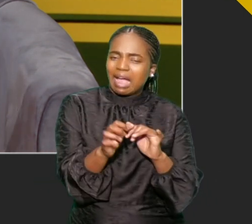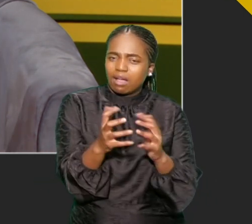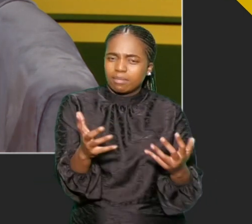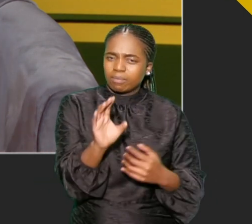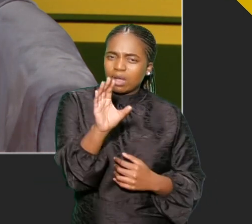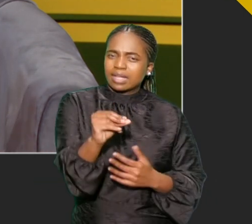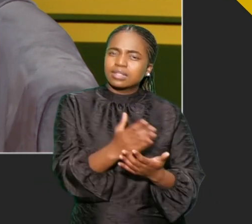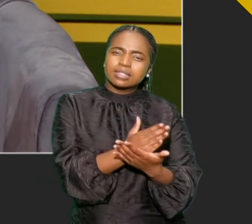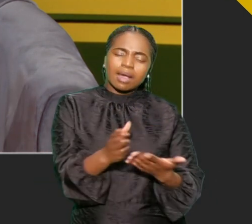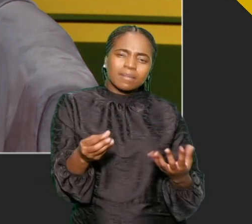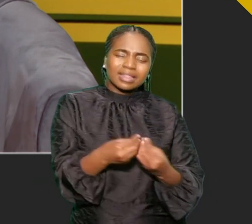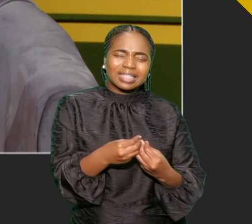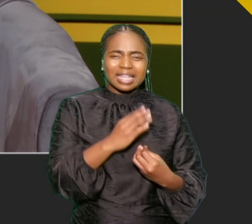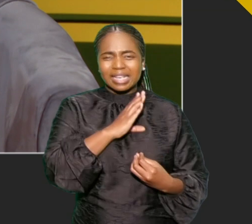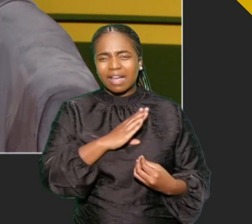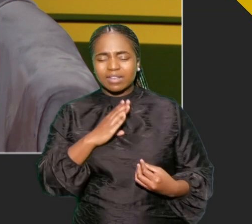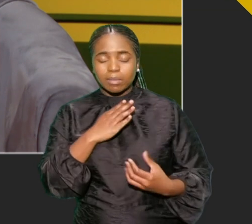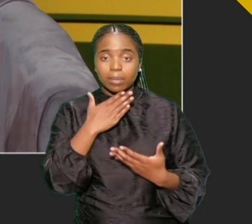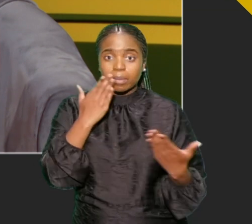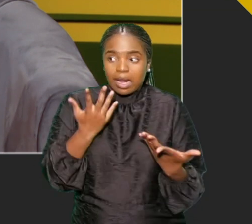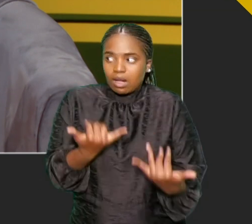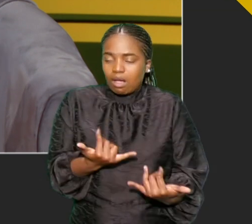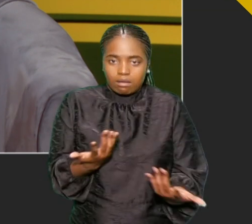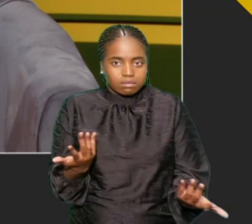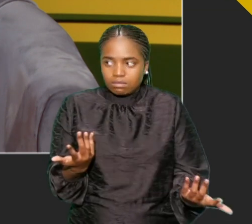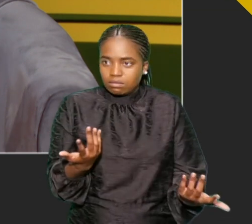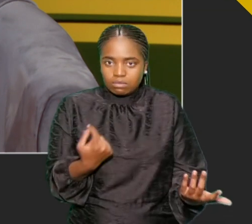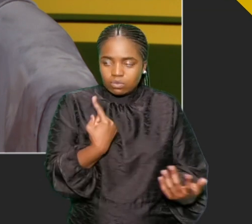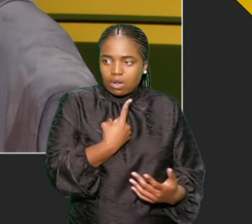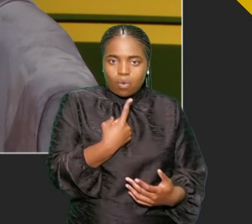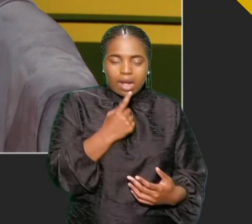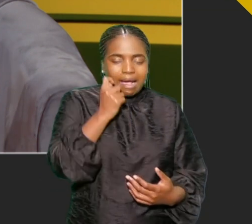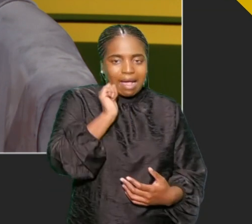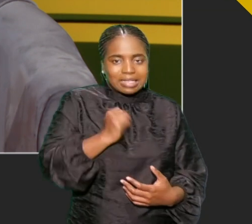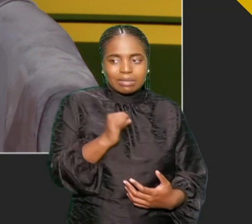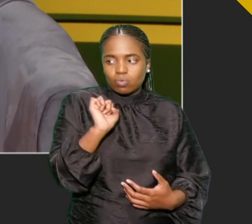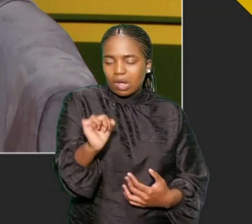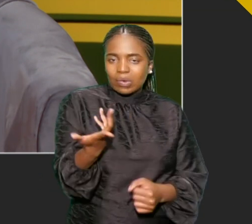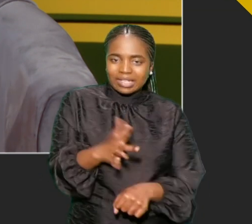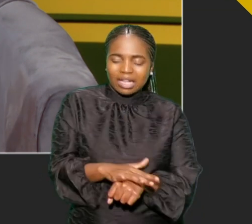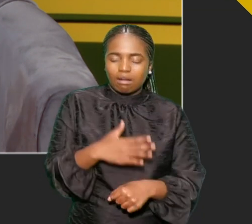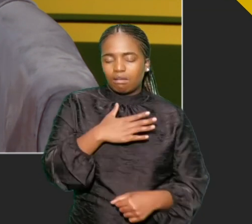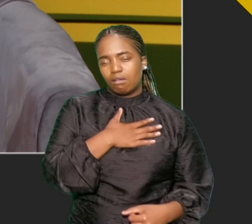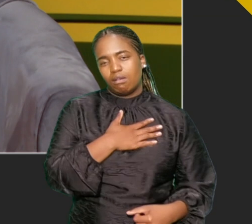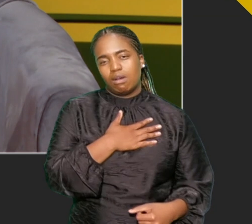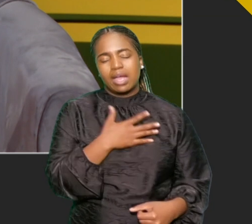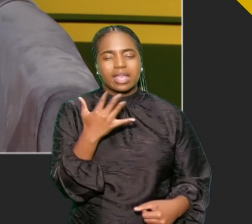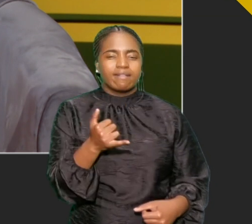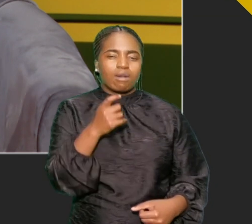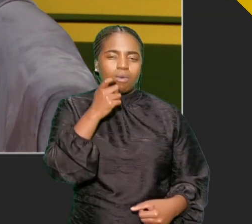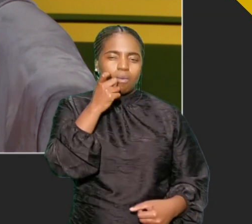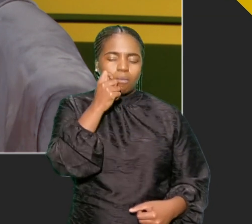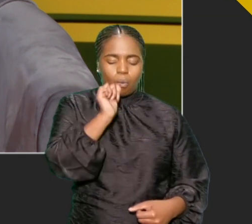ka some of the uncomfortable spaces that you are finding yourself in right now, where you are wishing gore if monna ka ba le